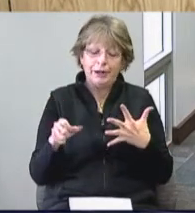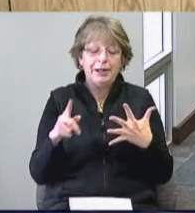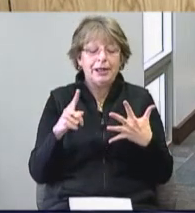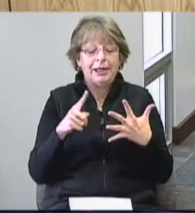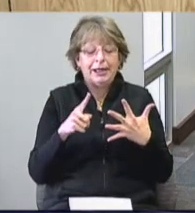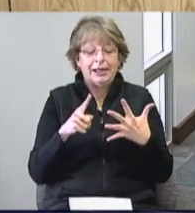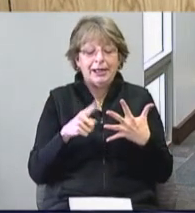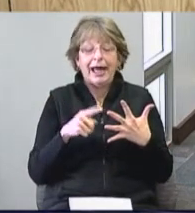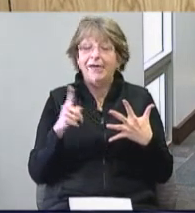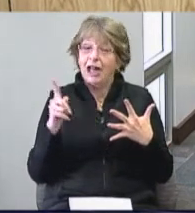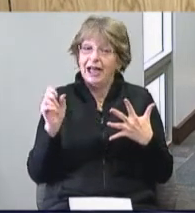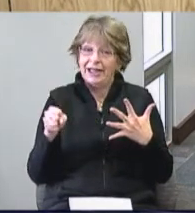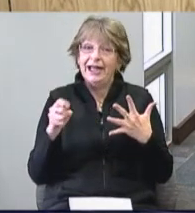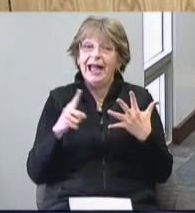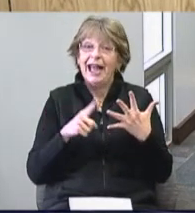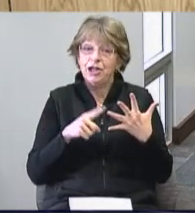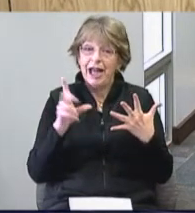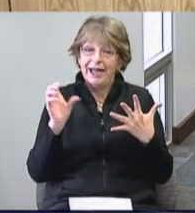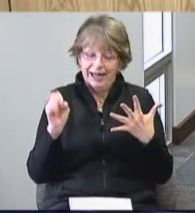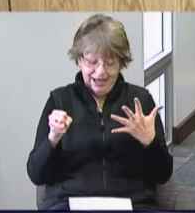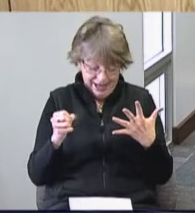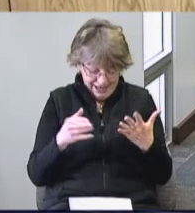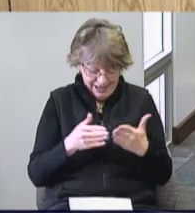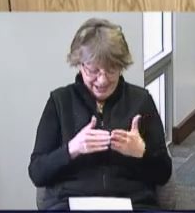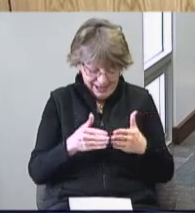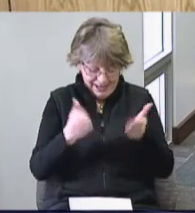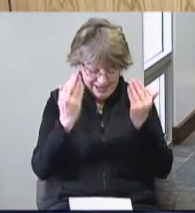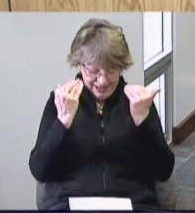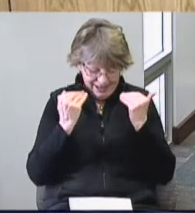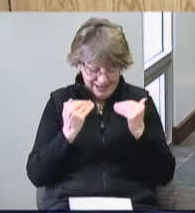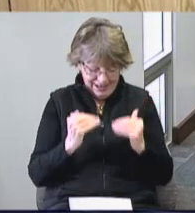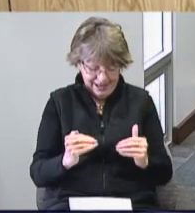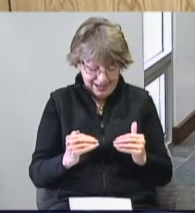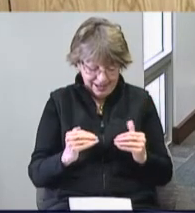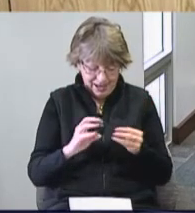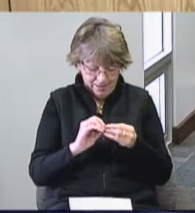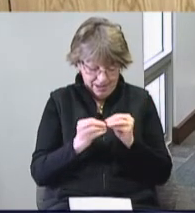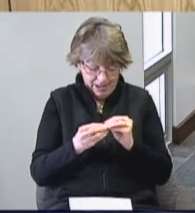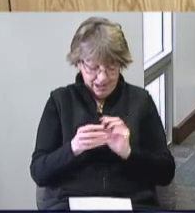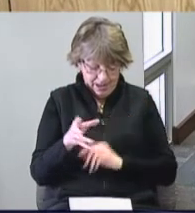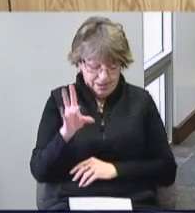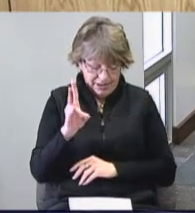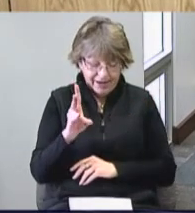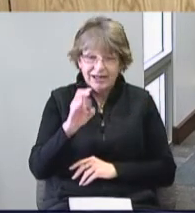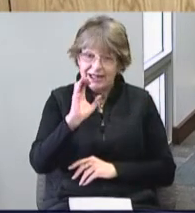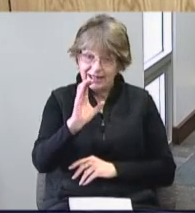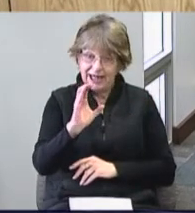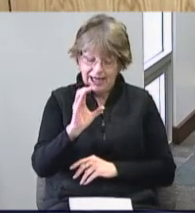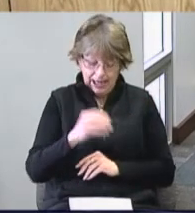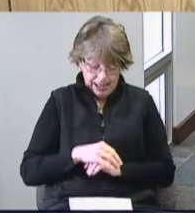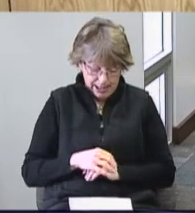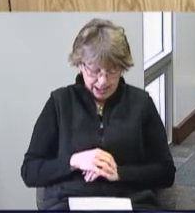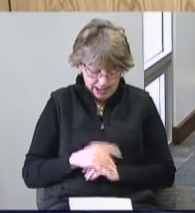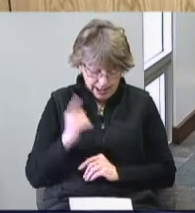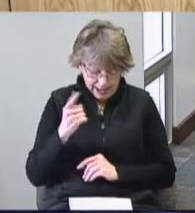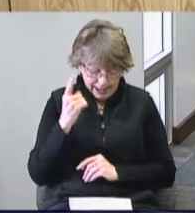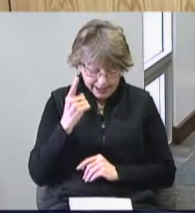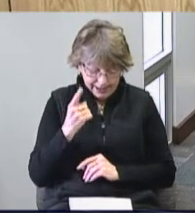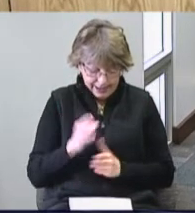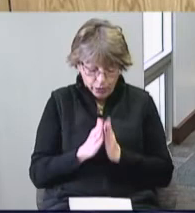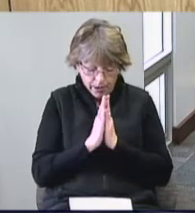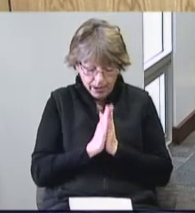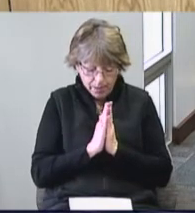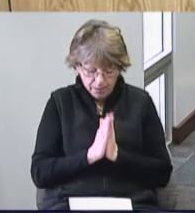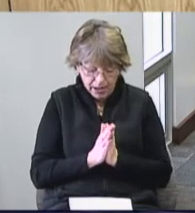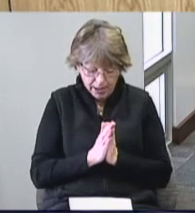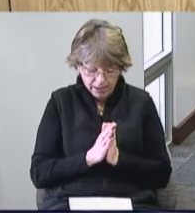Yes. Dayline. Yes. Tyros de Carvalho. Yes. Next item, please. Item 7C, consider